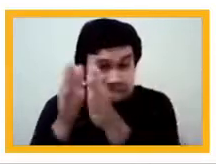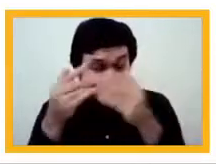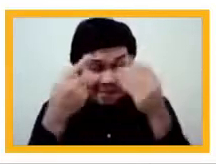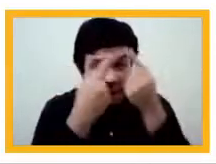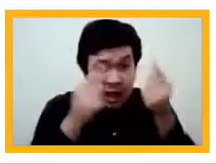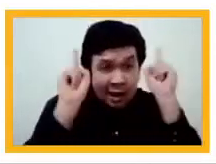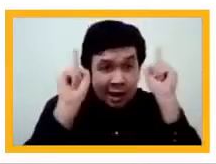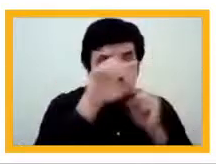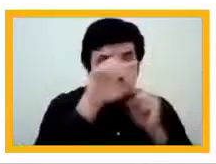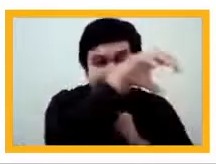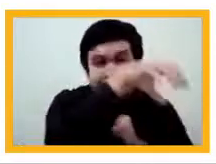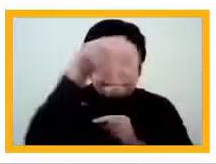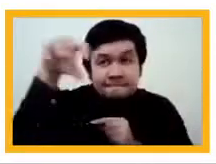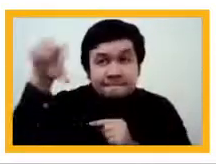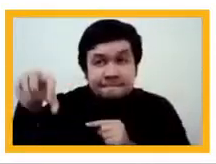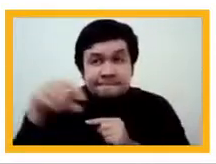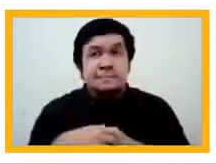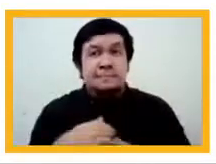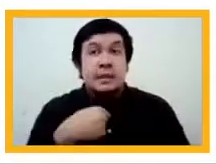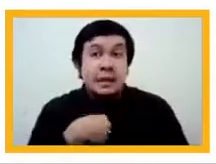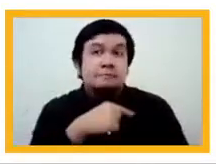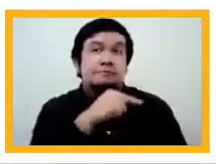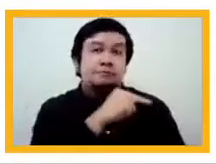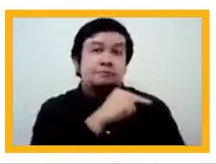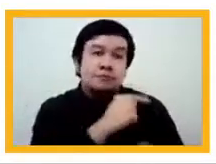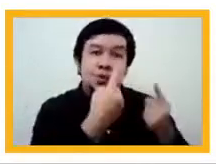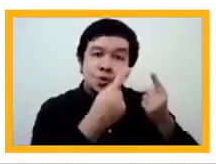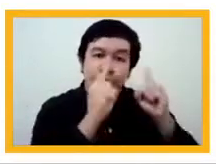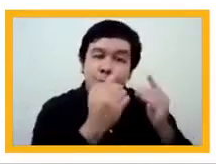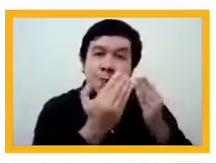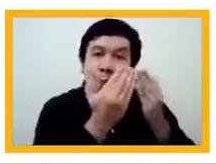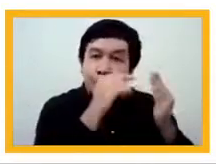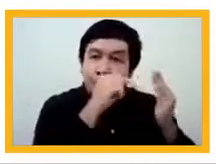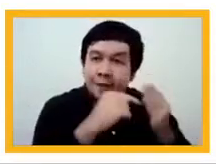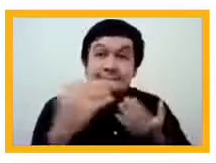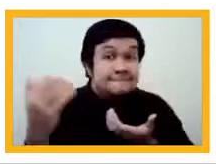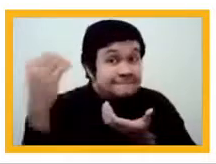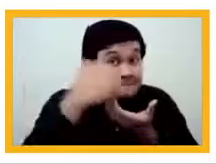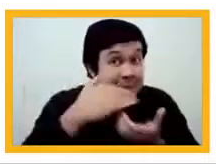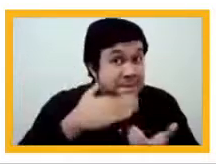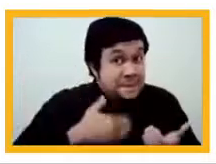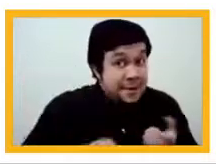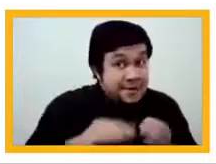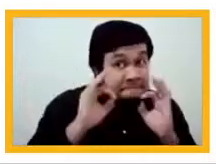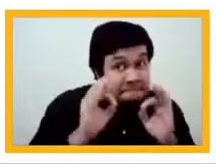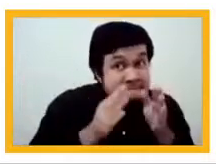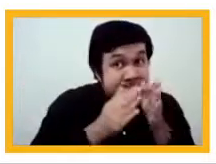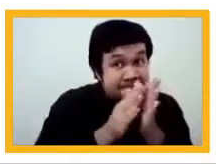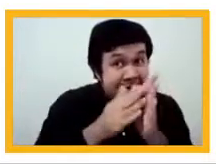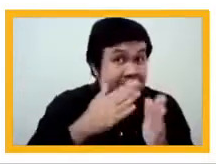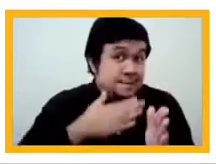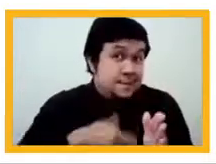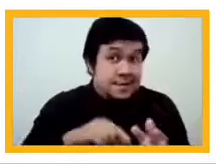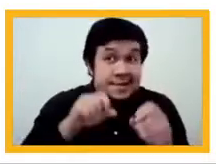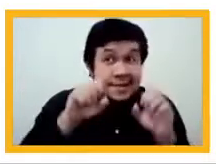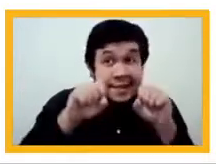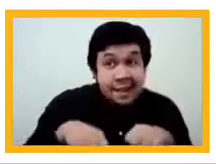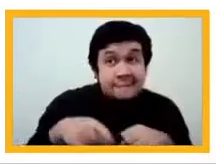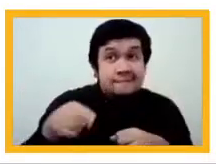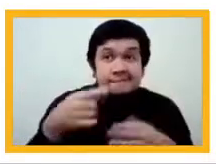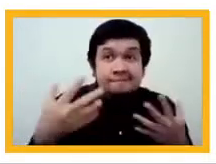institution, and we would like you to be part of us, and then please contribute. And then at